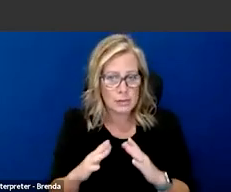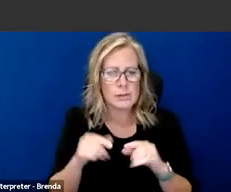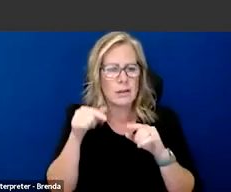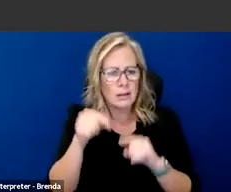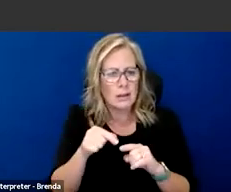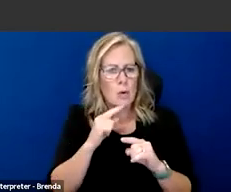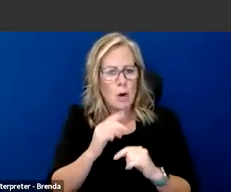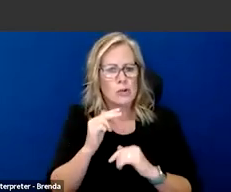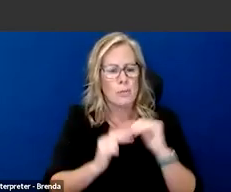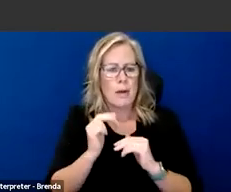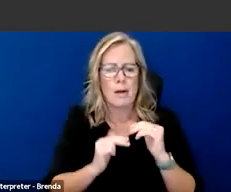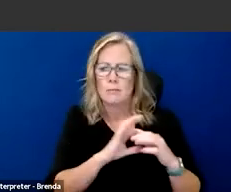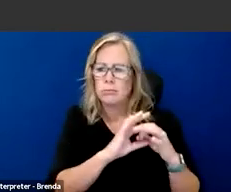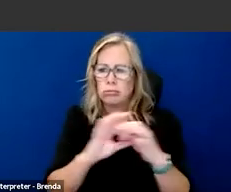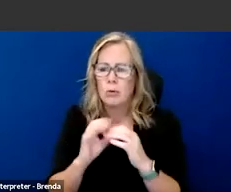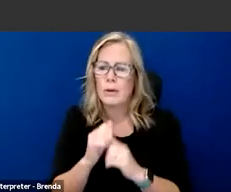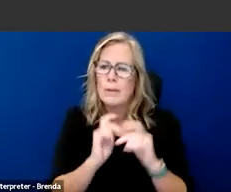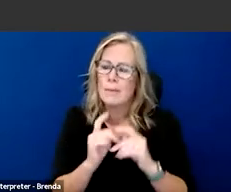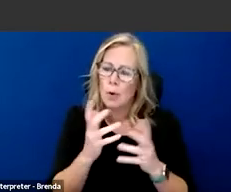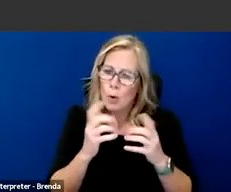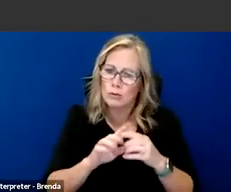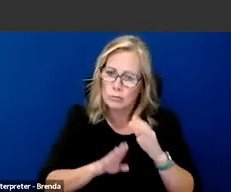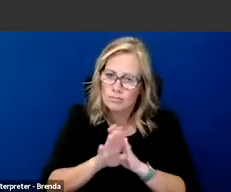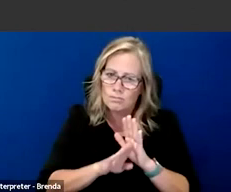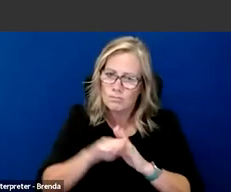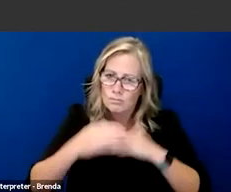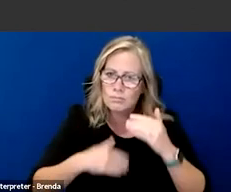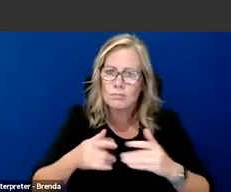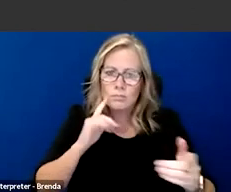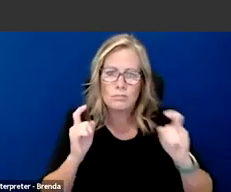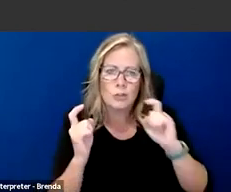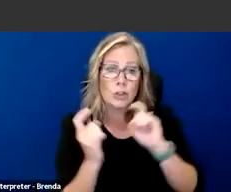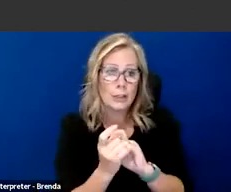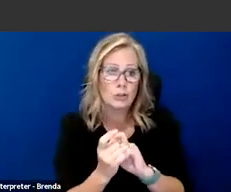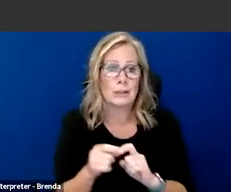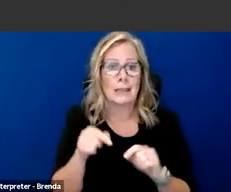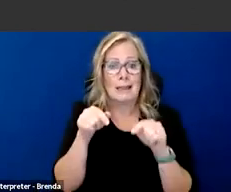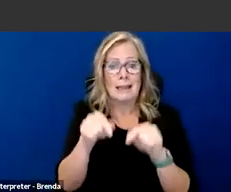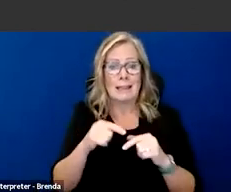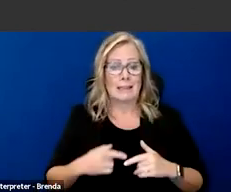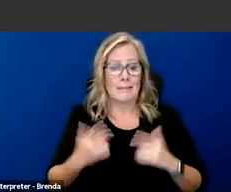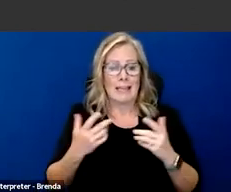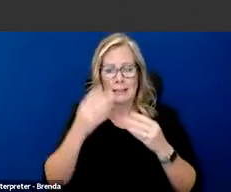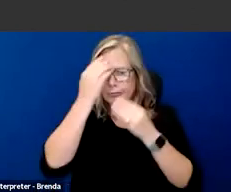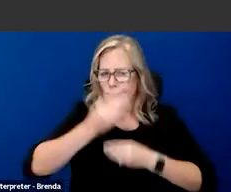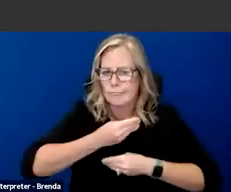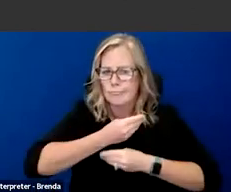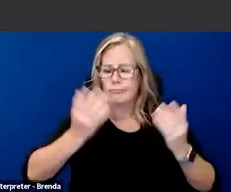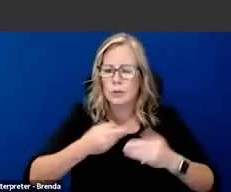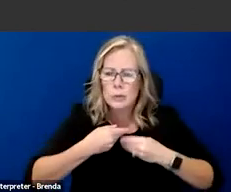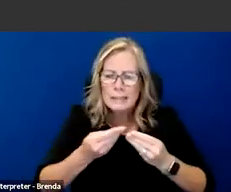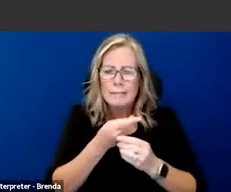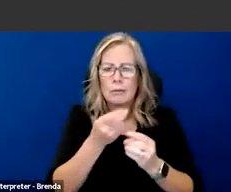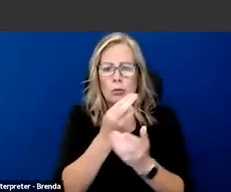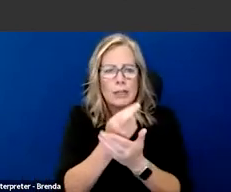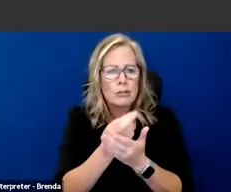strengthening capacity for change. The purpose of this event is to empower you with the knowledge and resources to